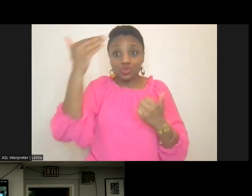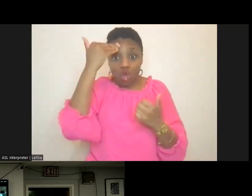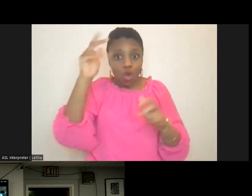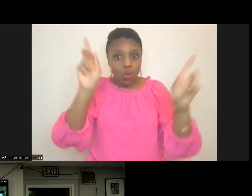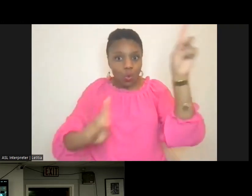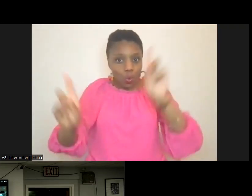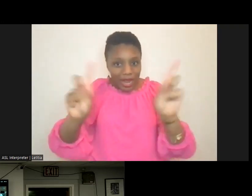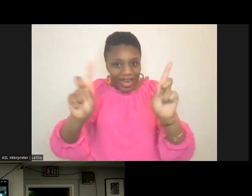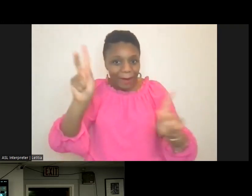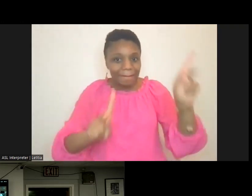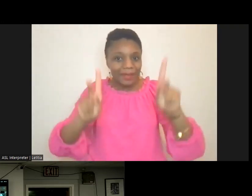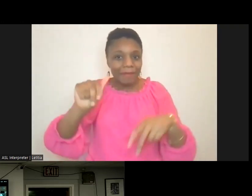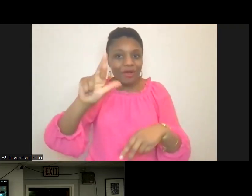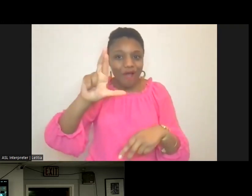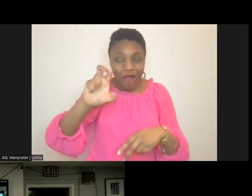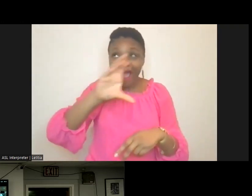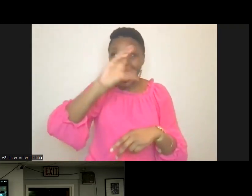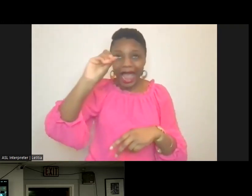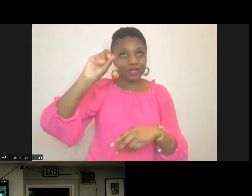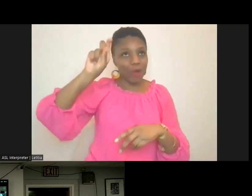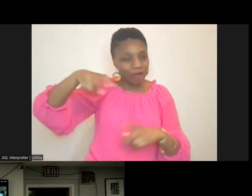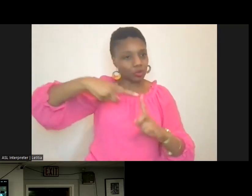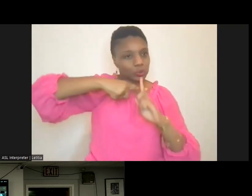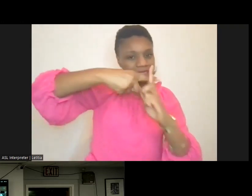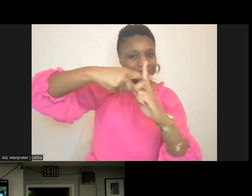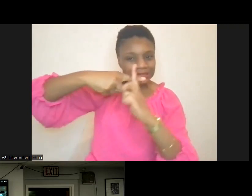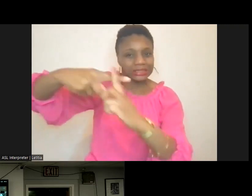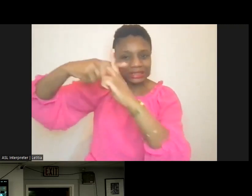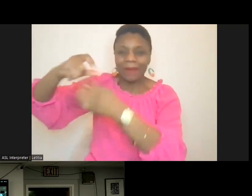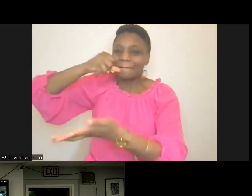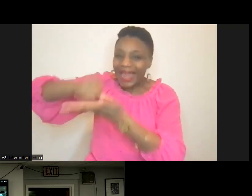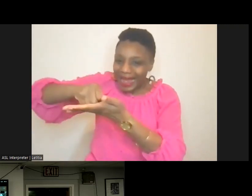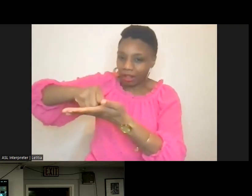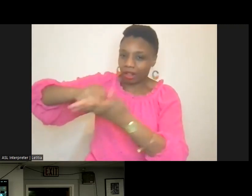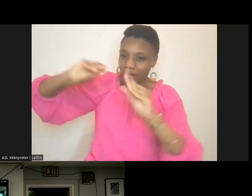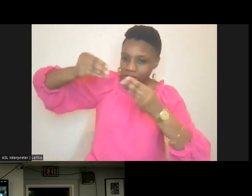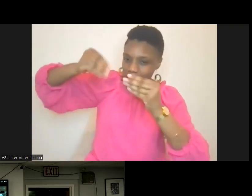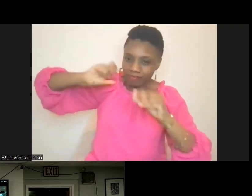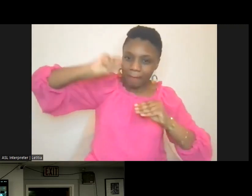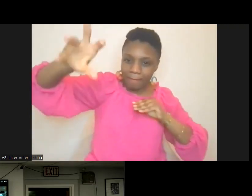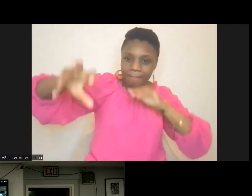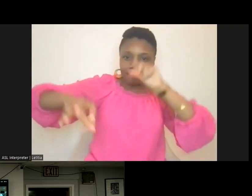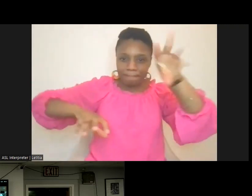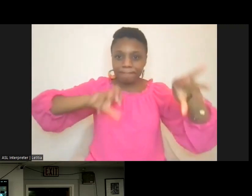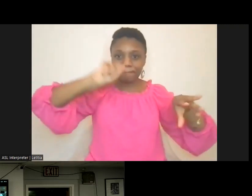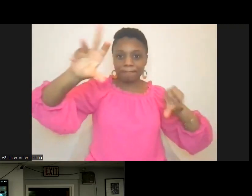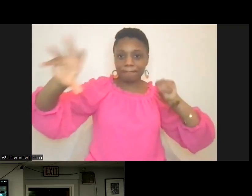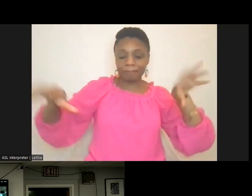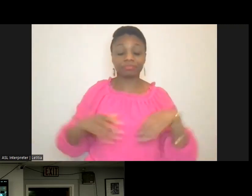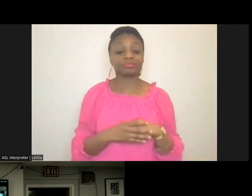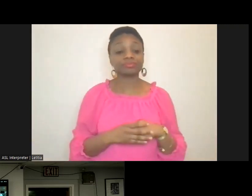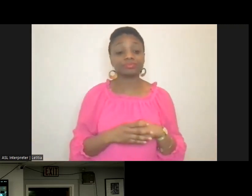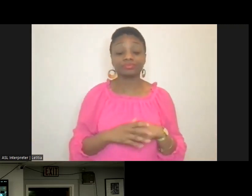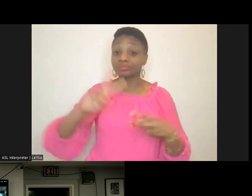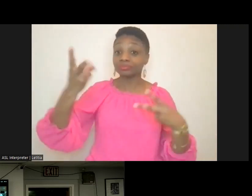and I think that's where you've got to target the mailings to those people. The second concept is follow-up. You